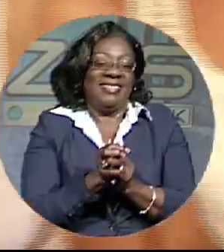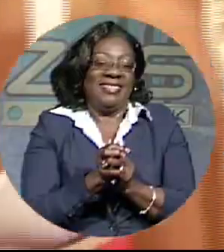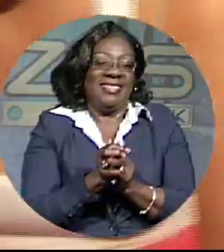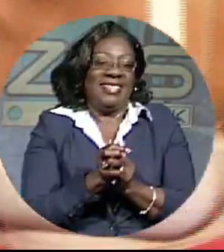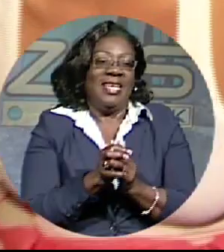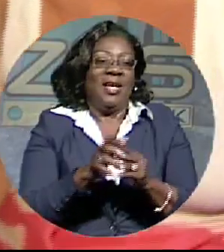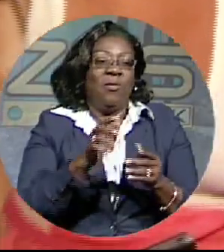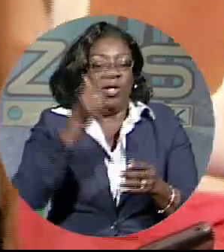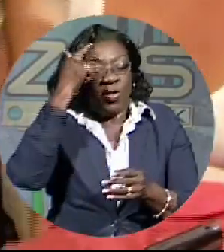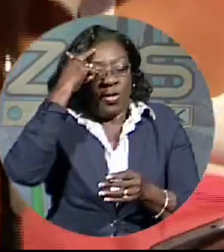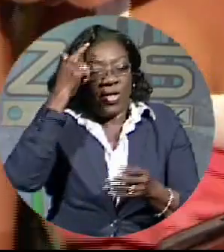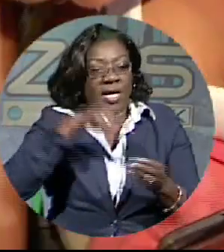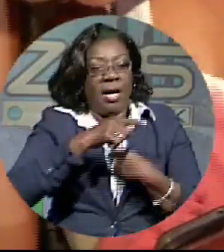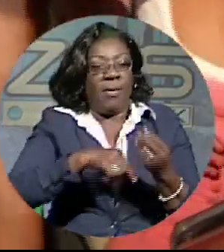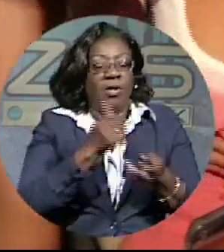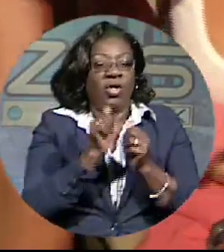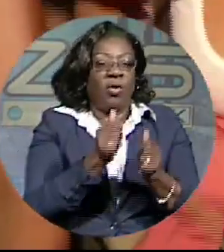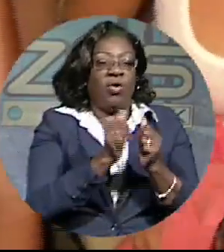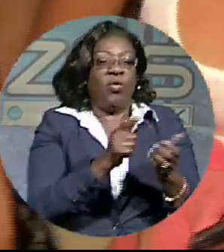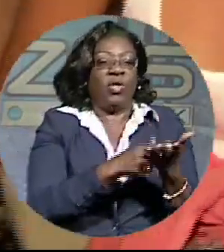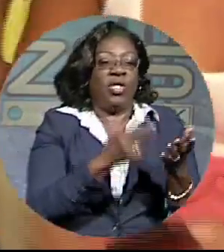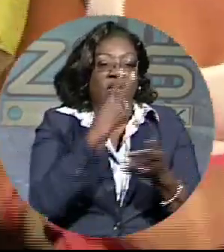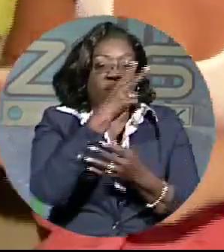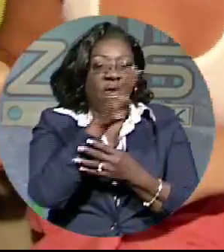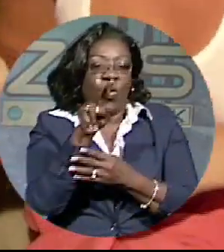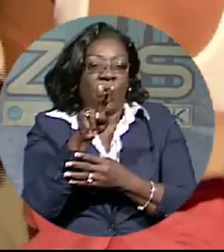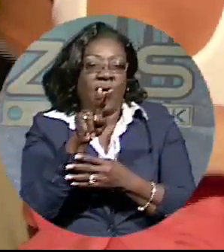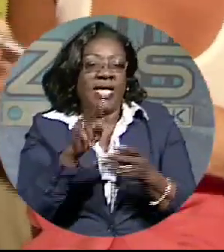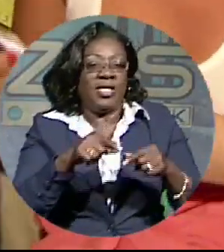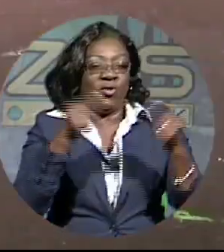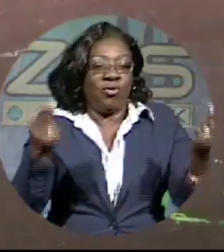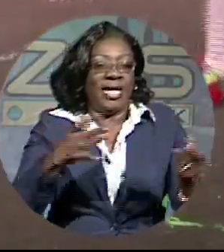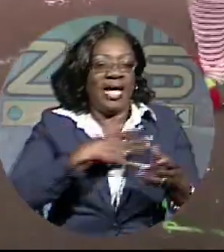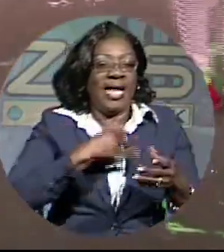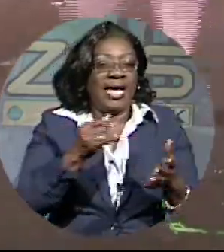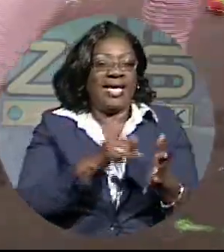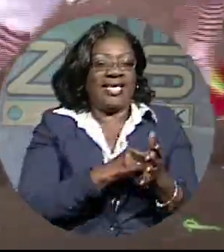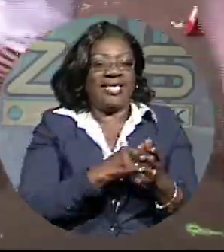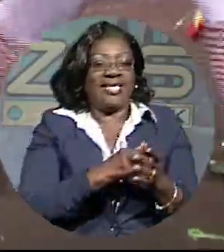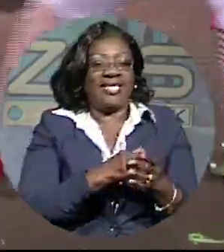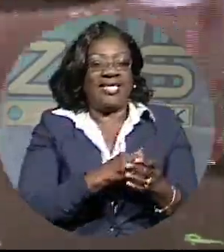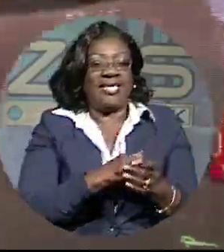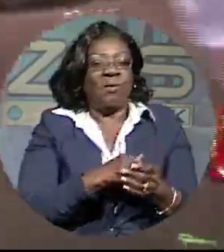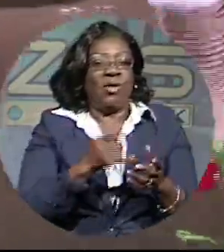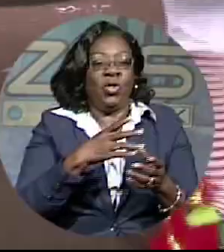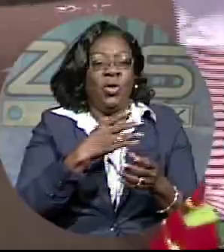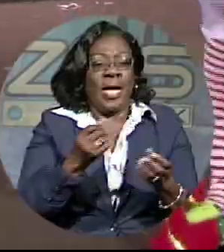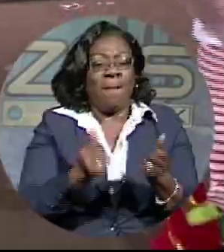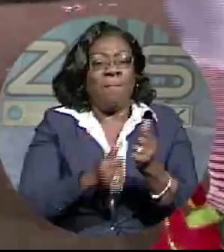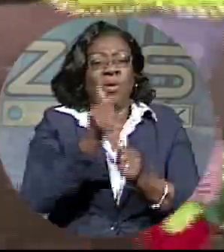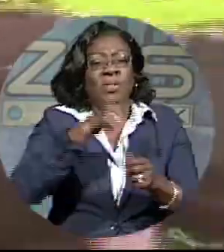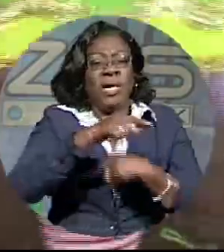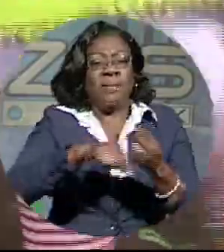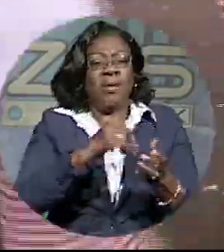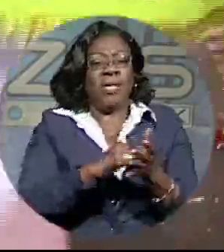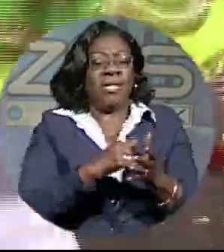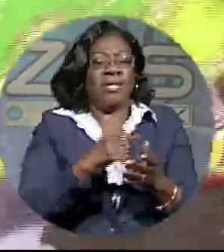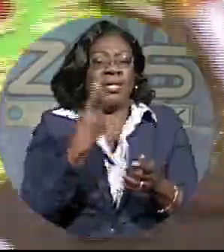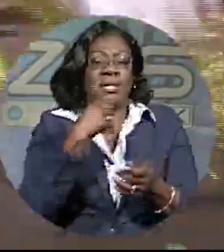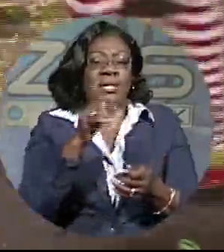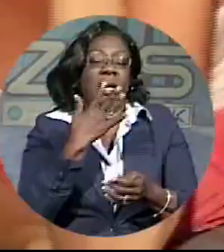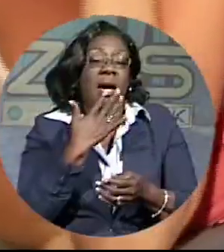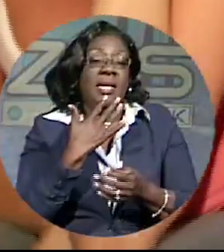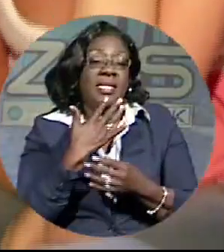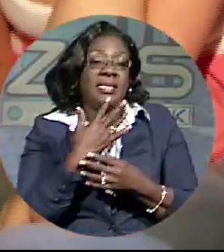What's your impression of Junkanoo, what you just saw? What's your impression? It's great. I like it. What do you like most about it? The colors. The